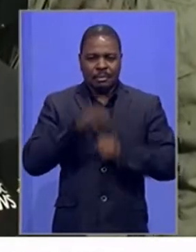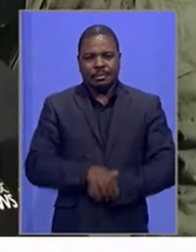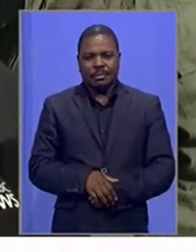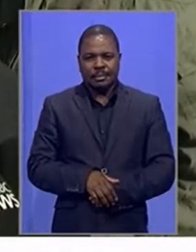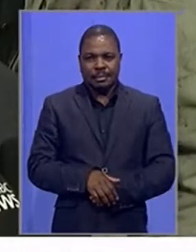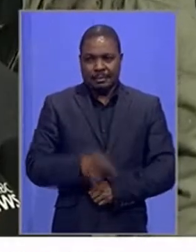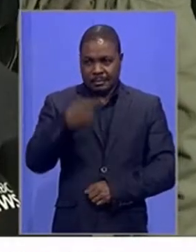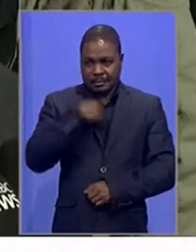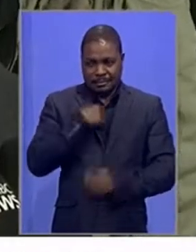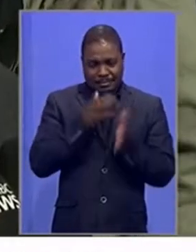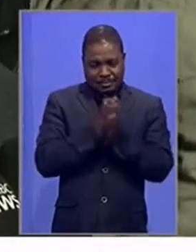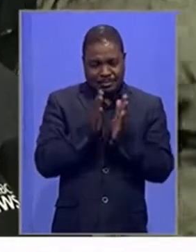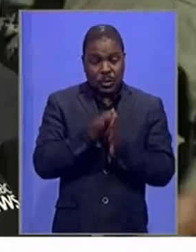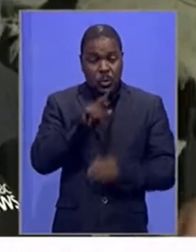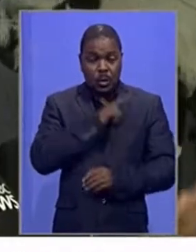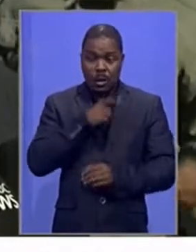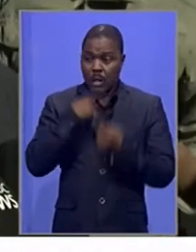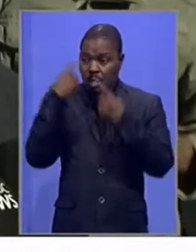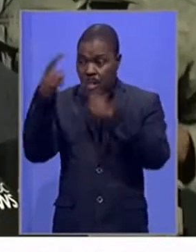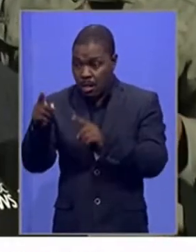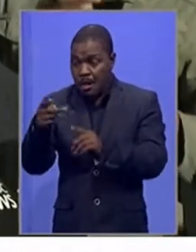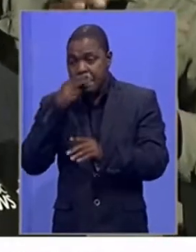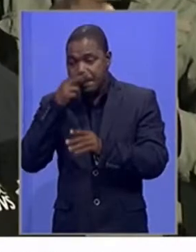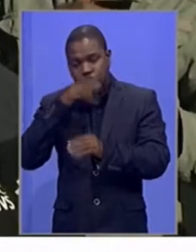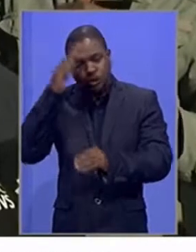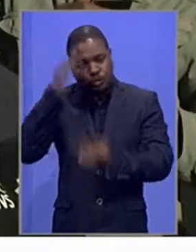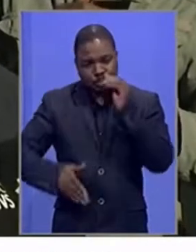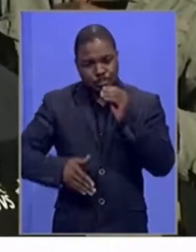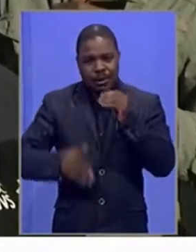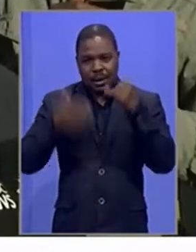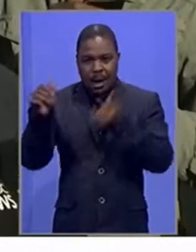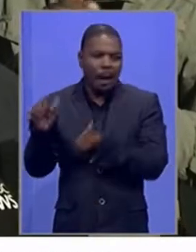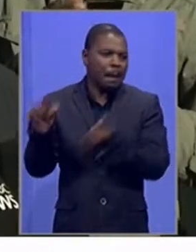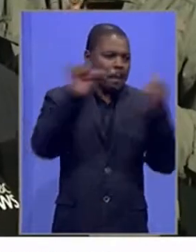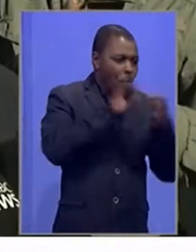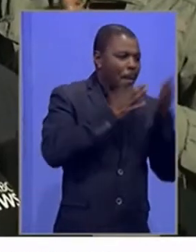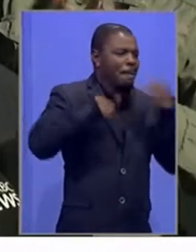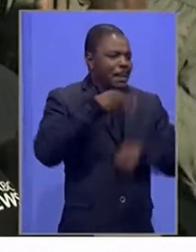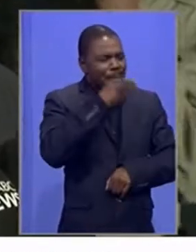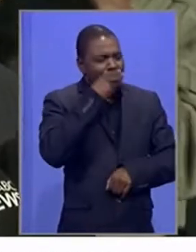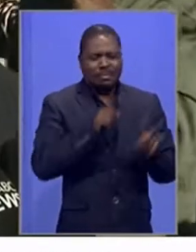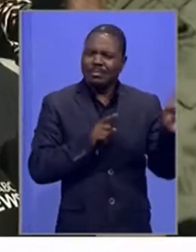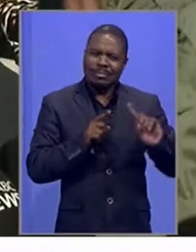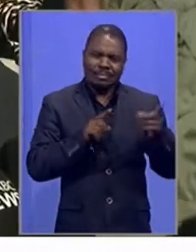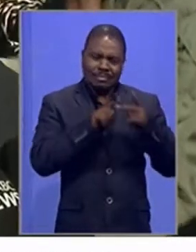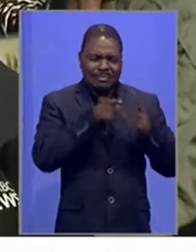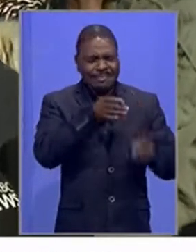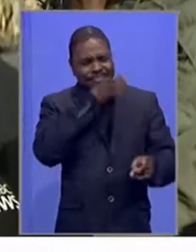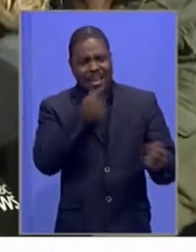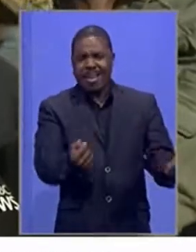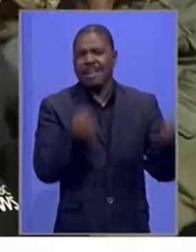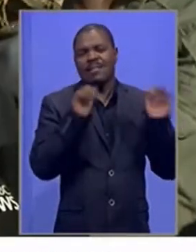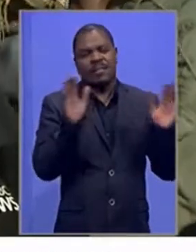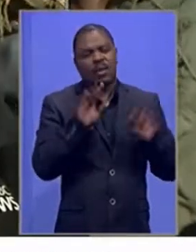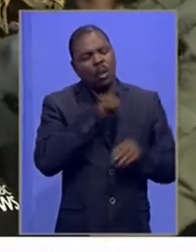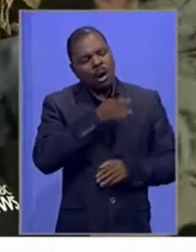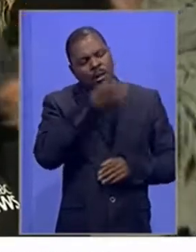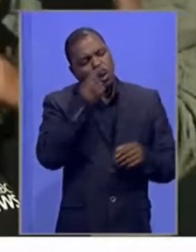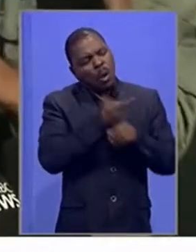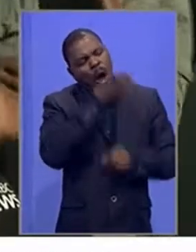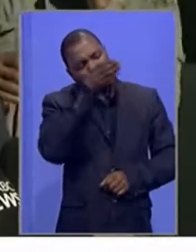re bona ka re ba tlogeditse go khoga ba ska re ba fitla gae ba boela morago ba ska inela thata madila phela